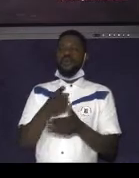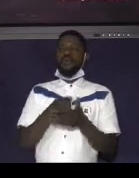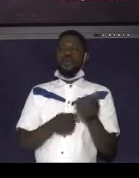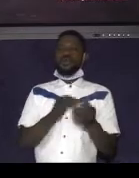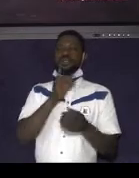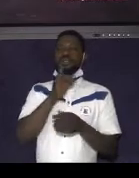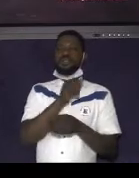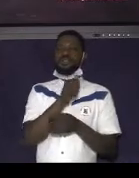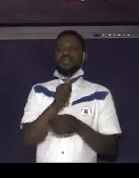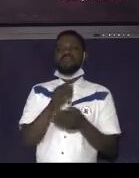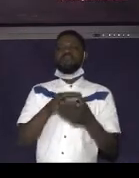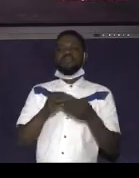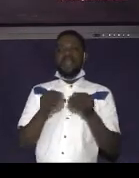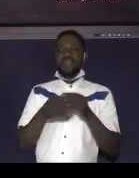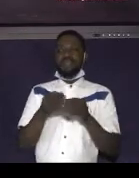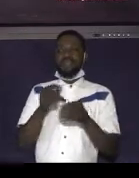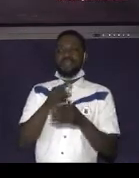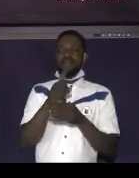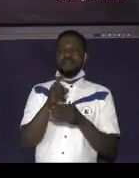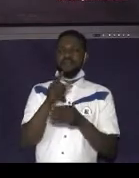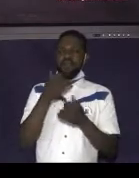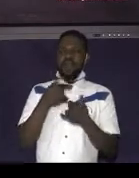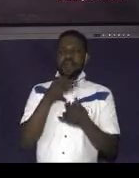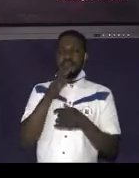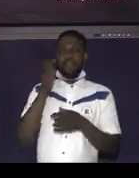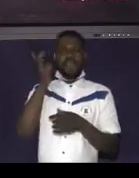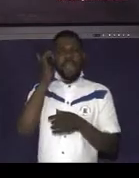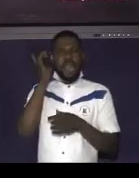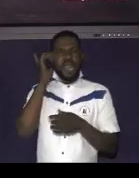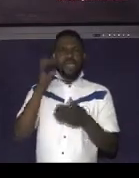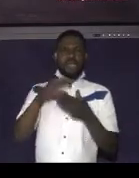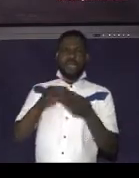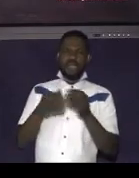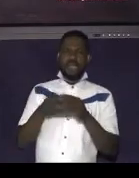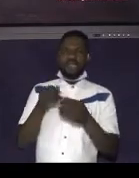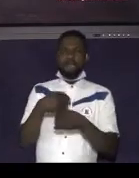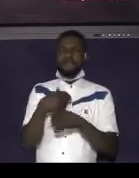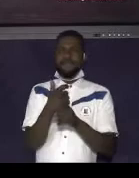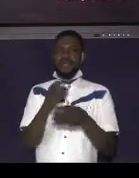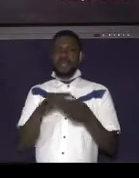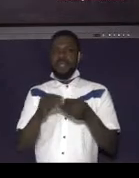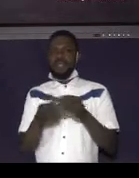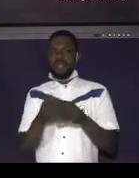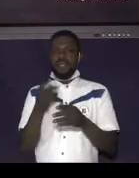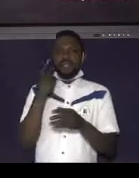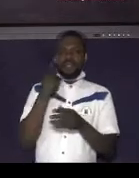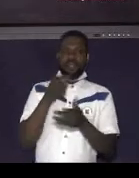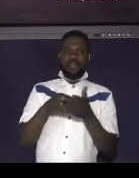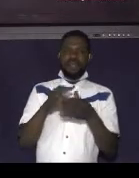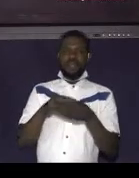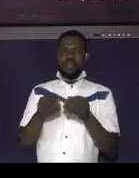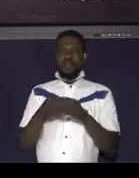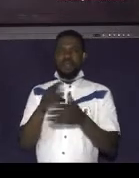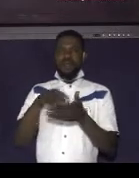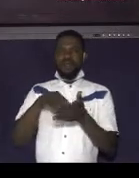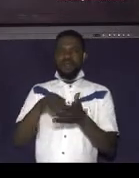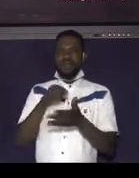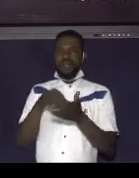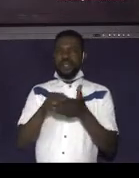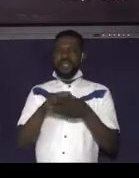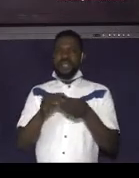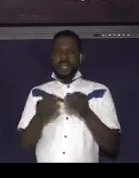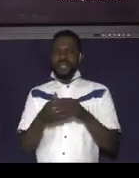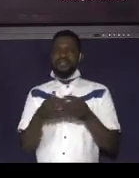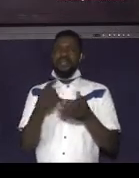What is a sentence? You've been hearing that word, sentence. Make a sentence. See the sentence. Read the sentence. What is